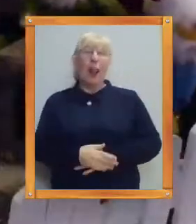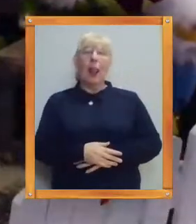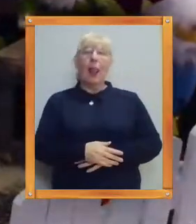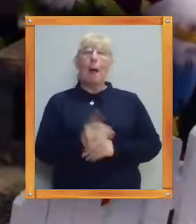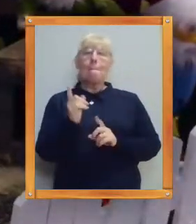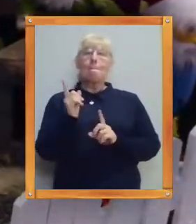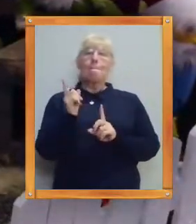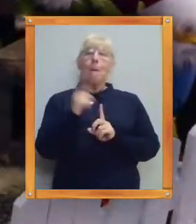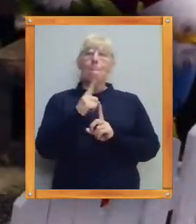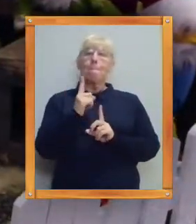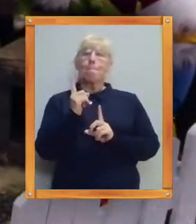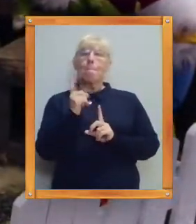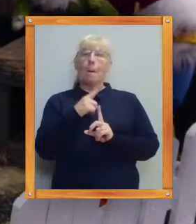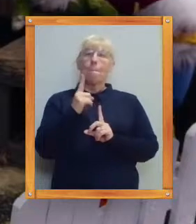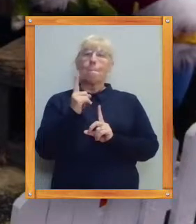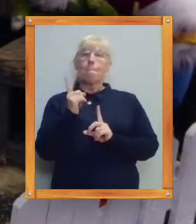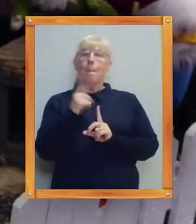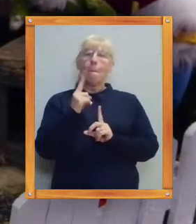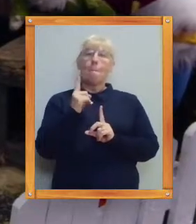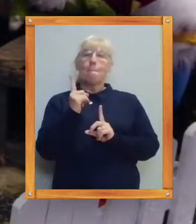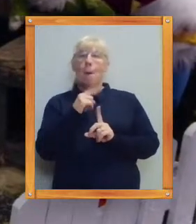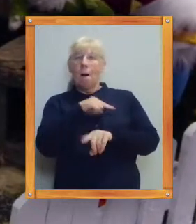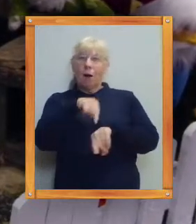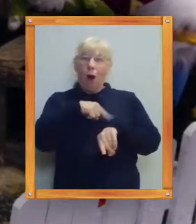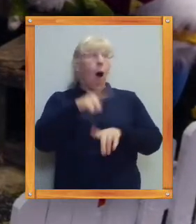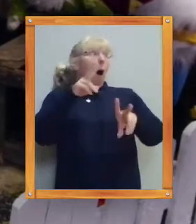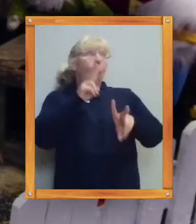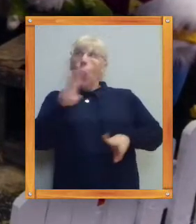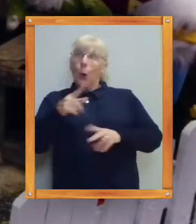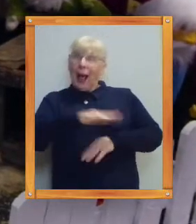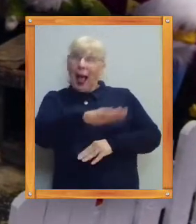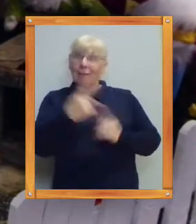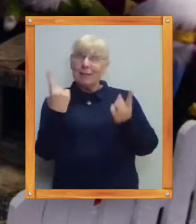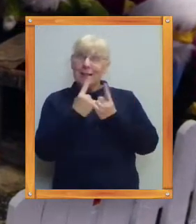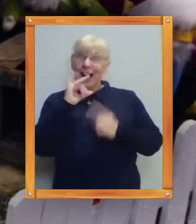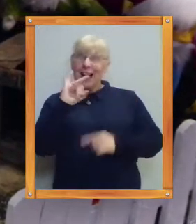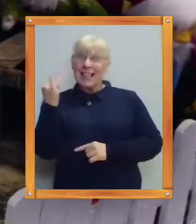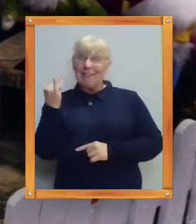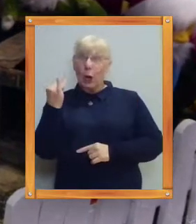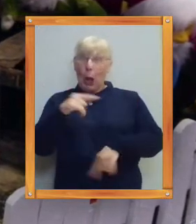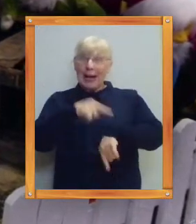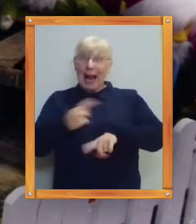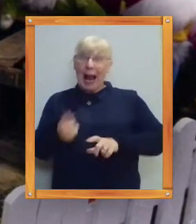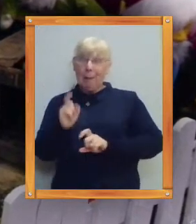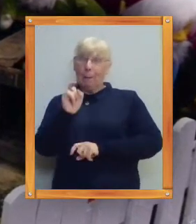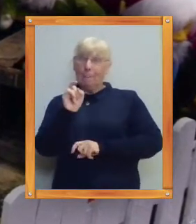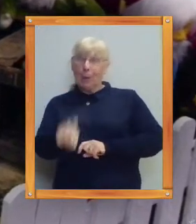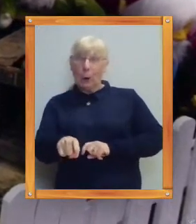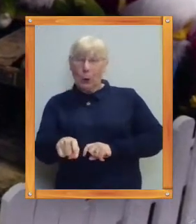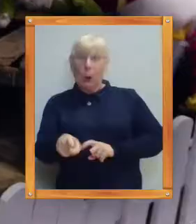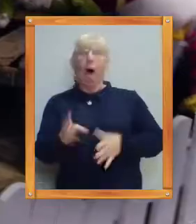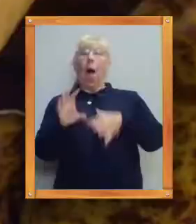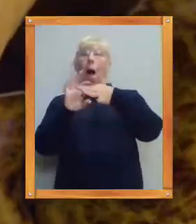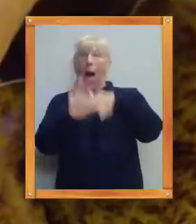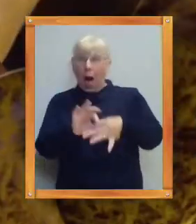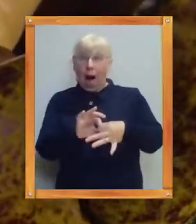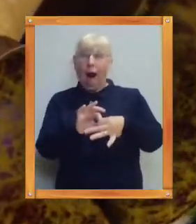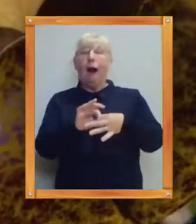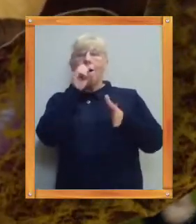Oh look, elves, it's almost 7 o'clock. It's time for us to log on to Christmas at Antrim and Newtownabbey.